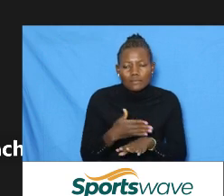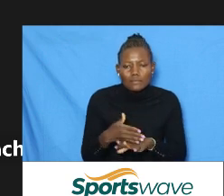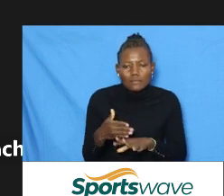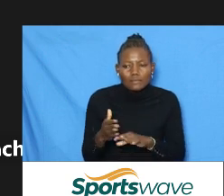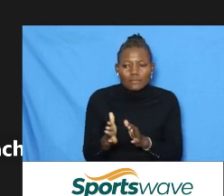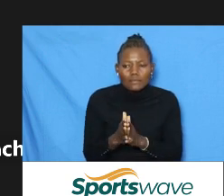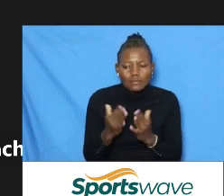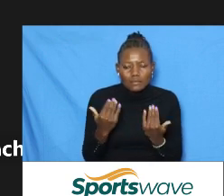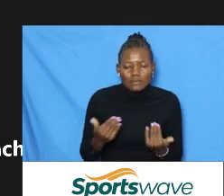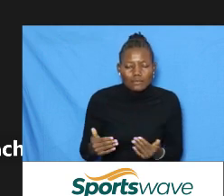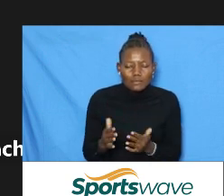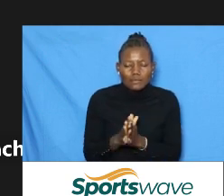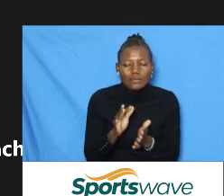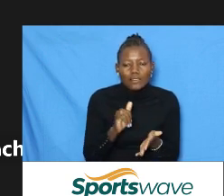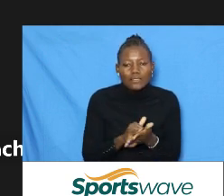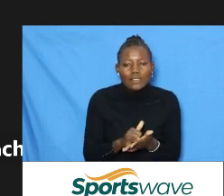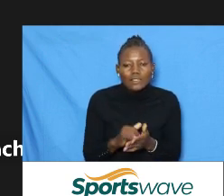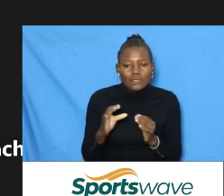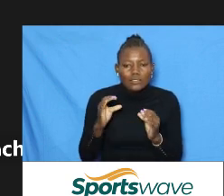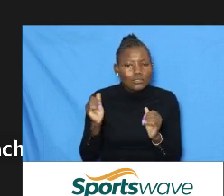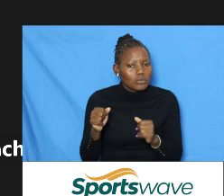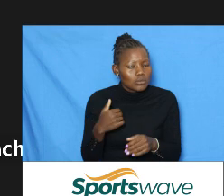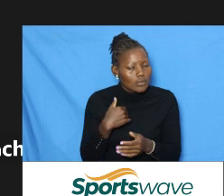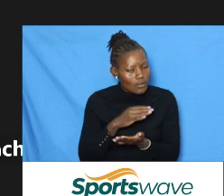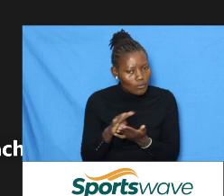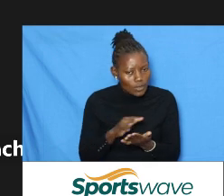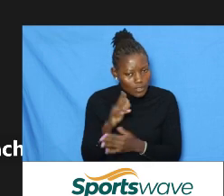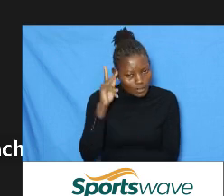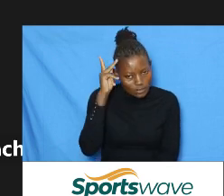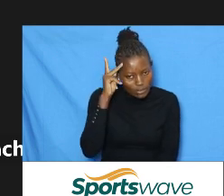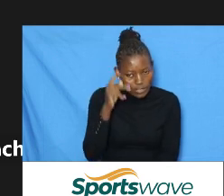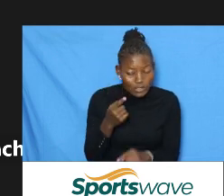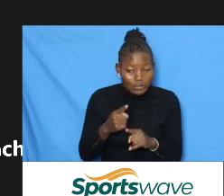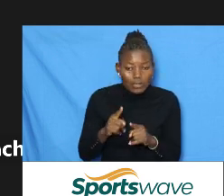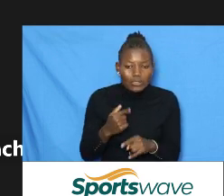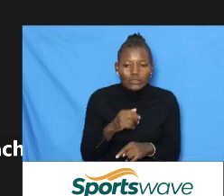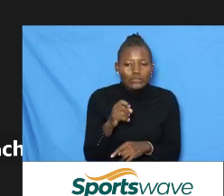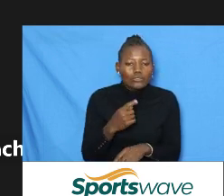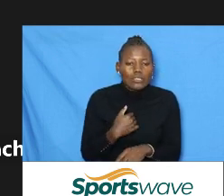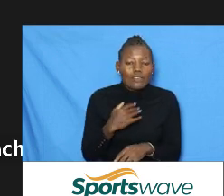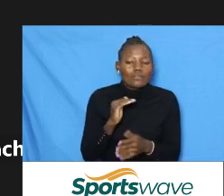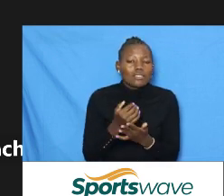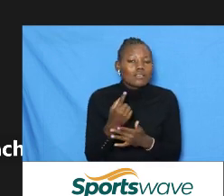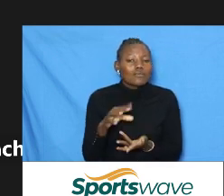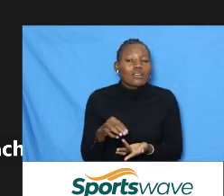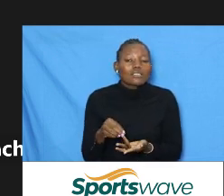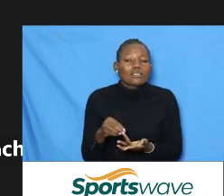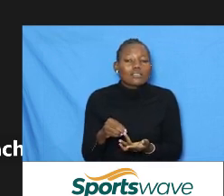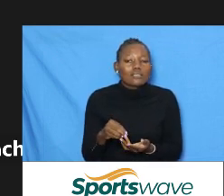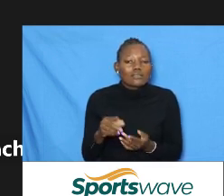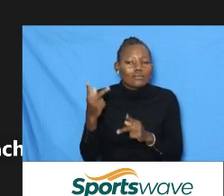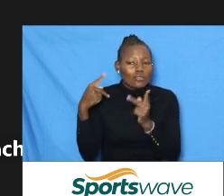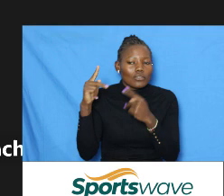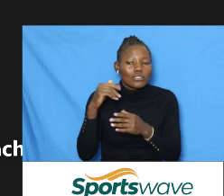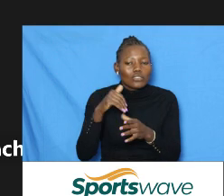and things like that. Yeah, the coach can have the basic knowledge, but there's somebody who is specialized in that.